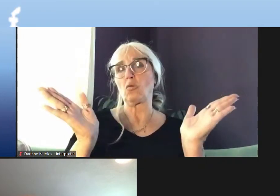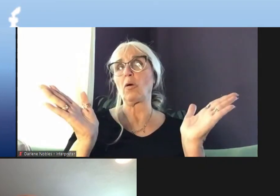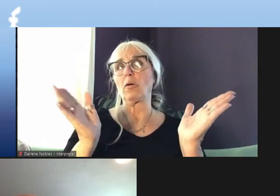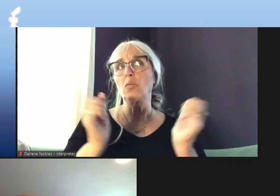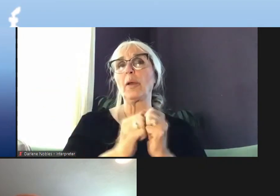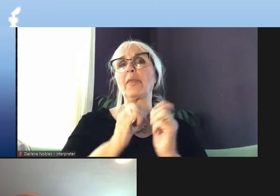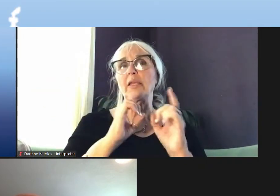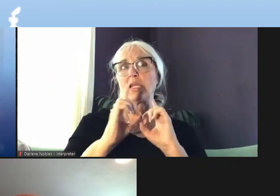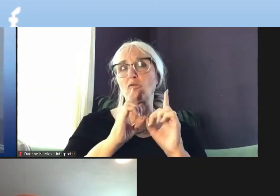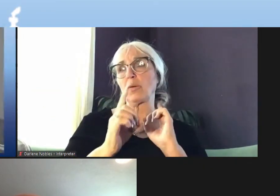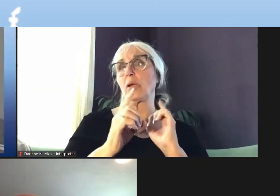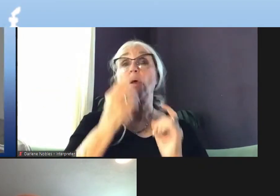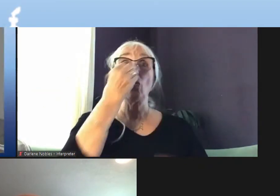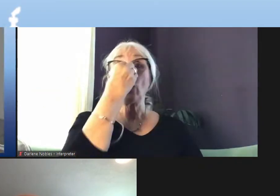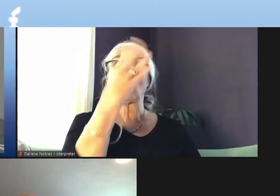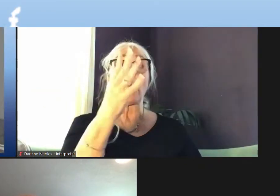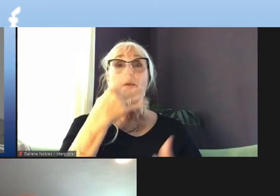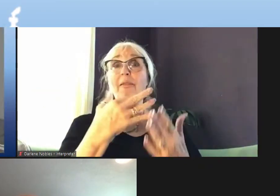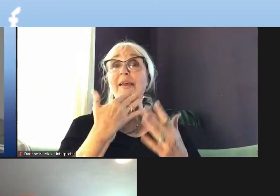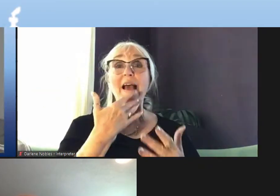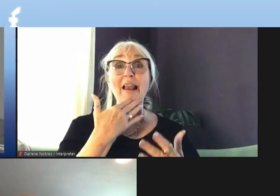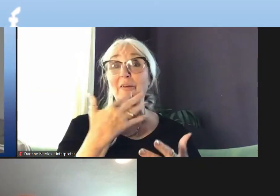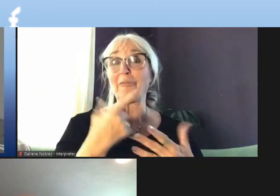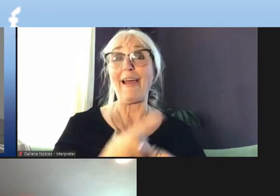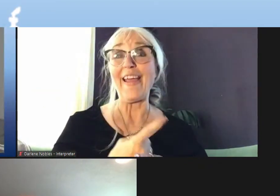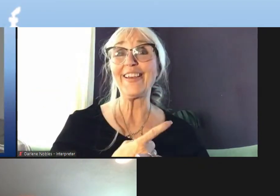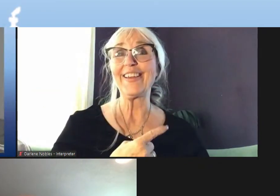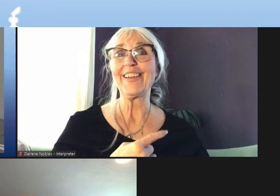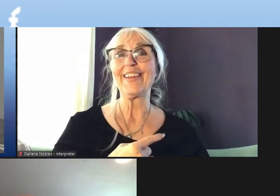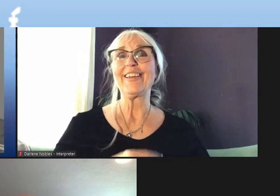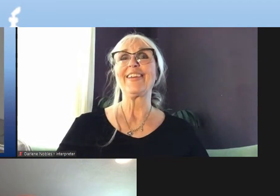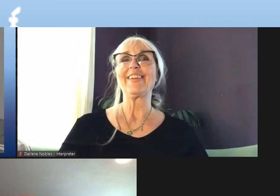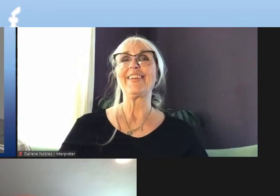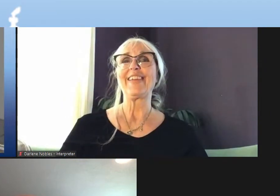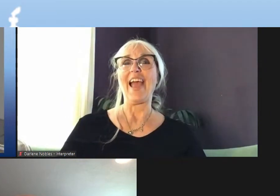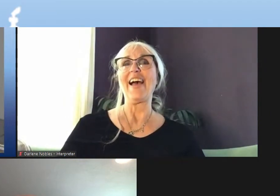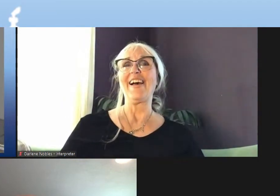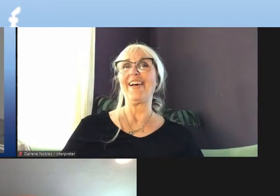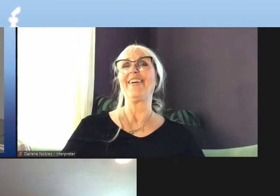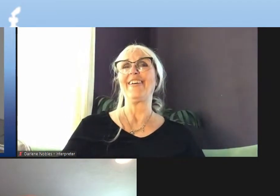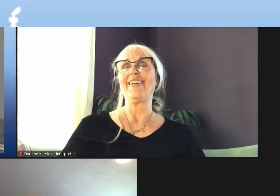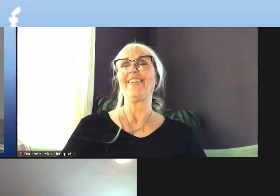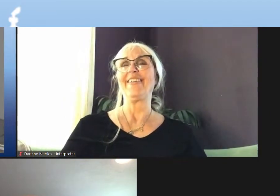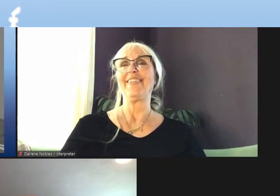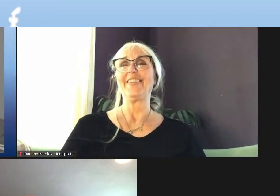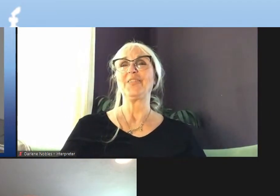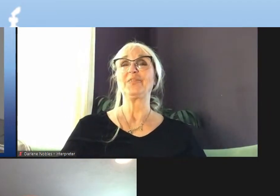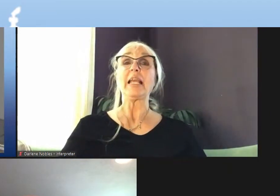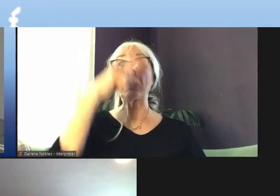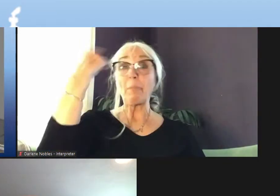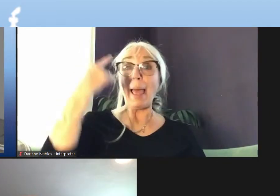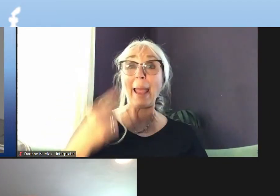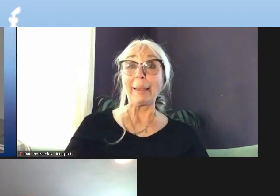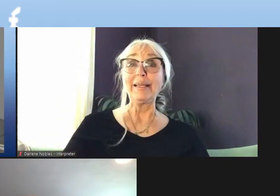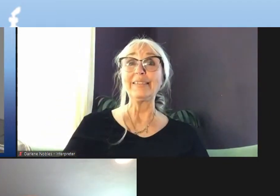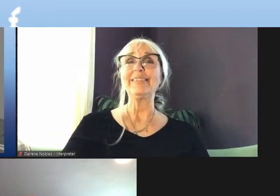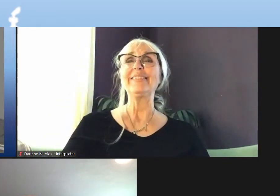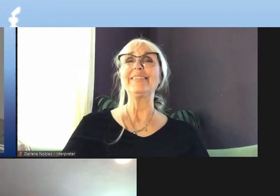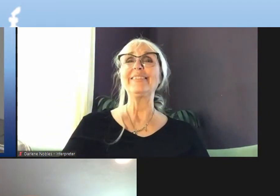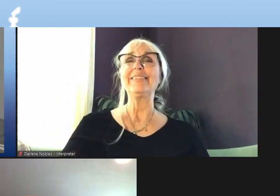didn't care what color it was, did we? Oh, yeah, we forgot this. All right, It's black. with no other